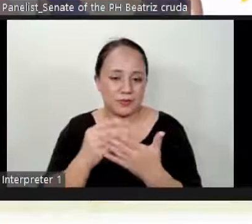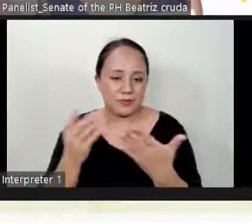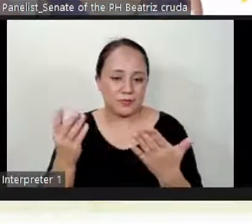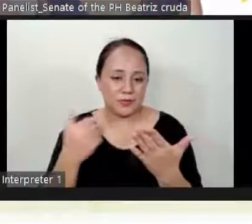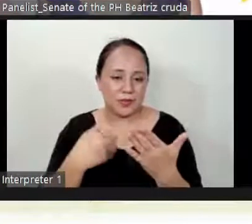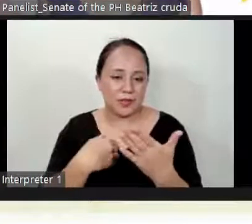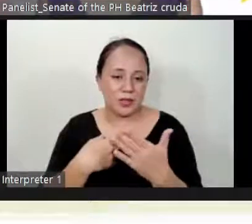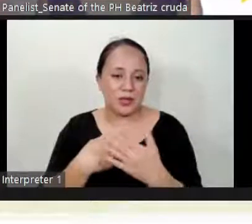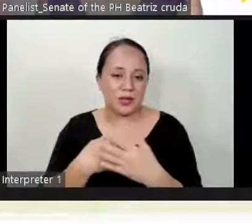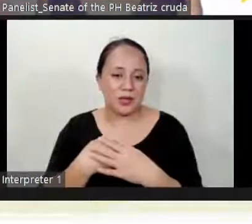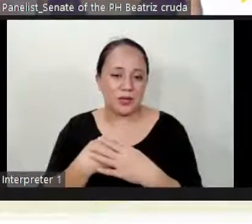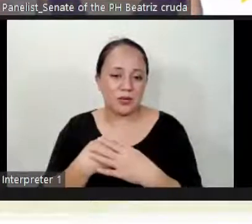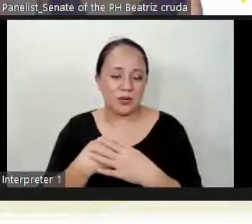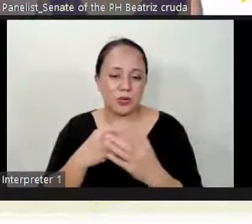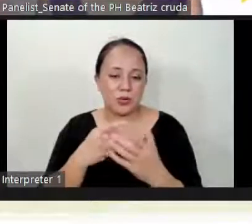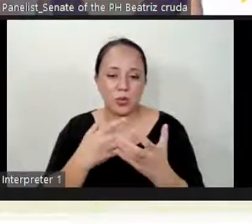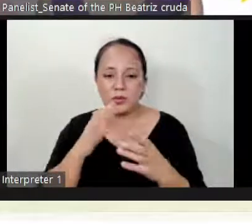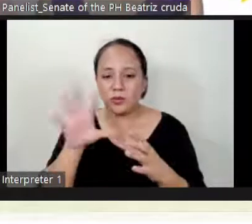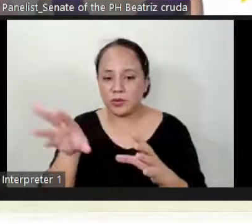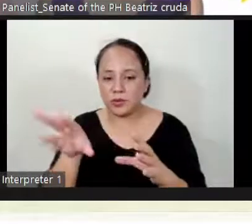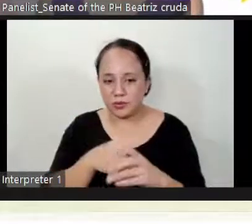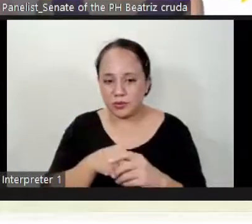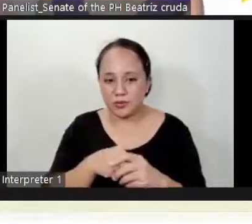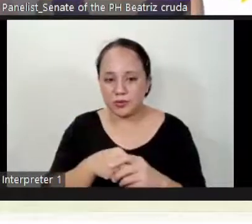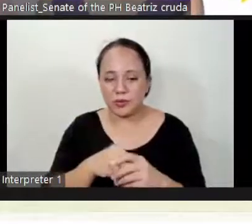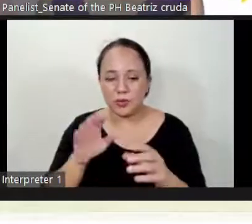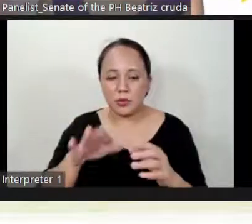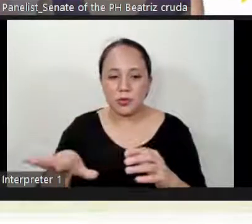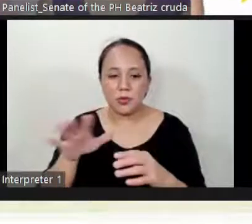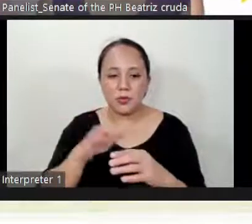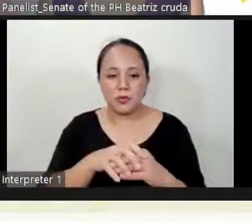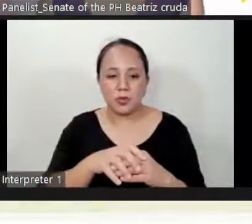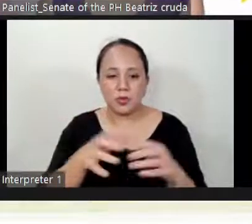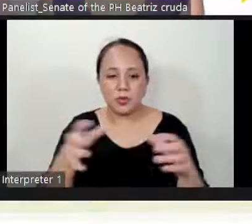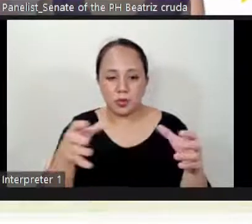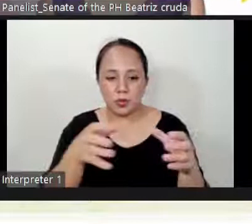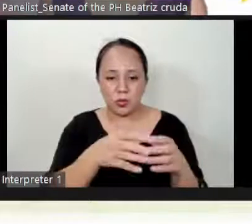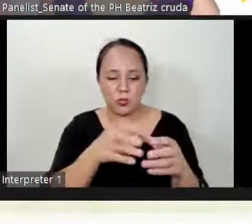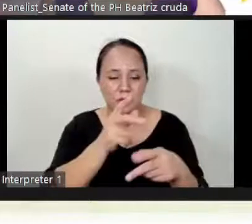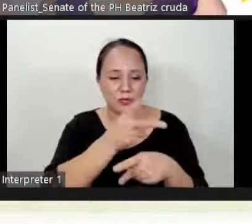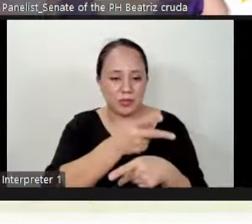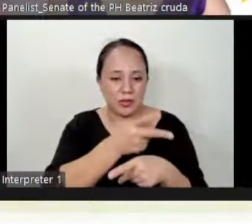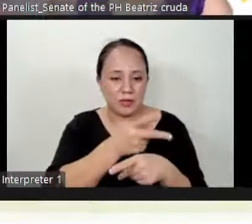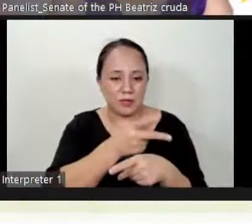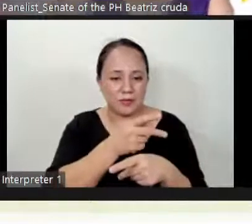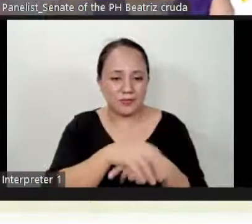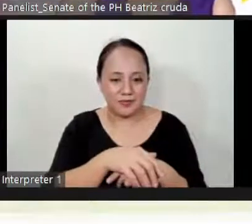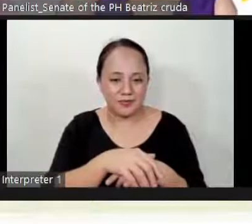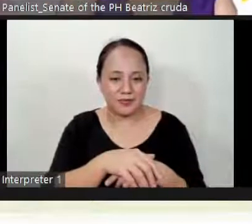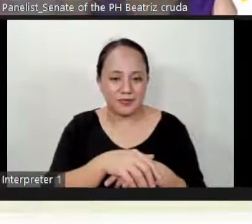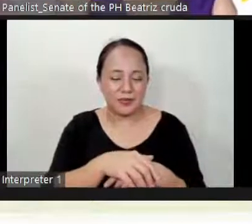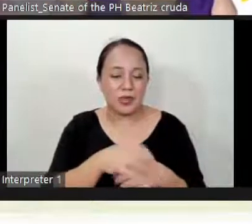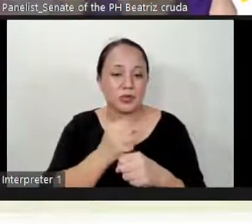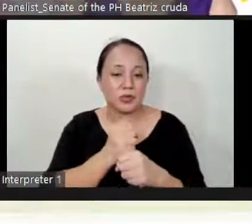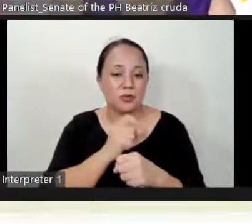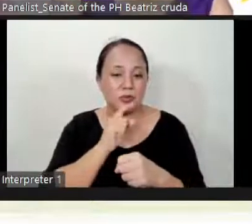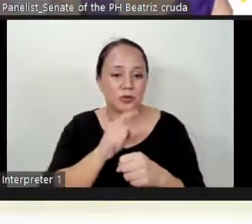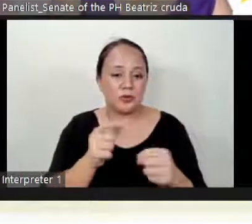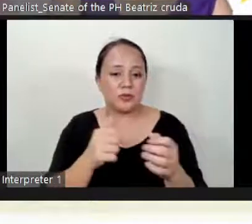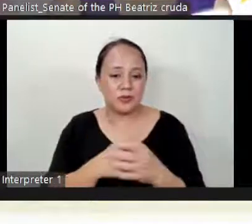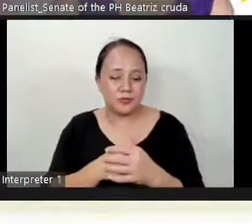PhilHealth would want to cover the entire spectrum of care to ensure that